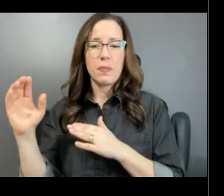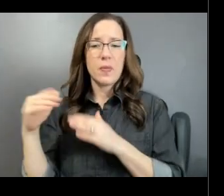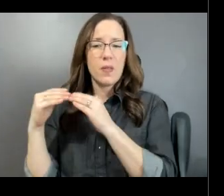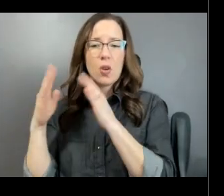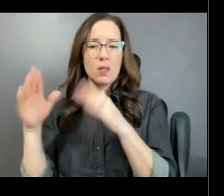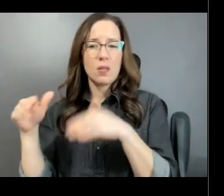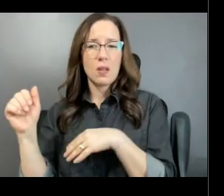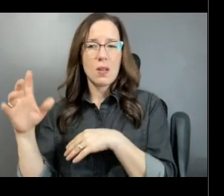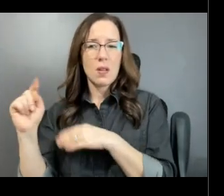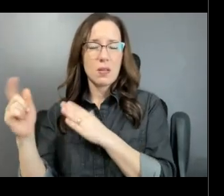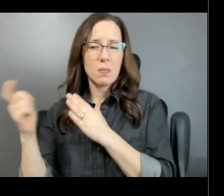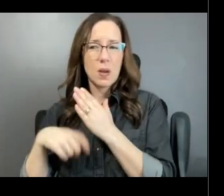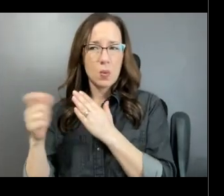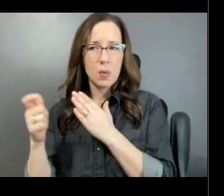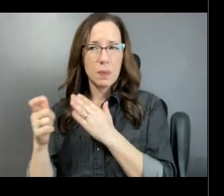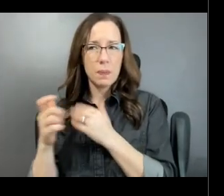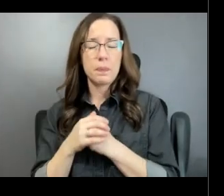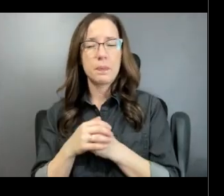Design Manual.